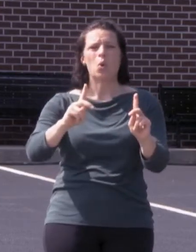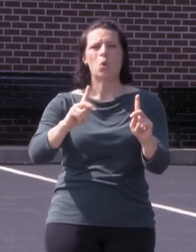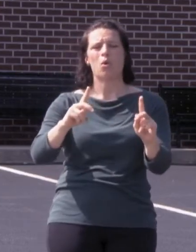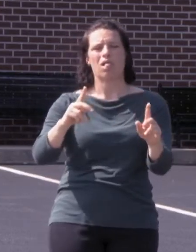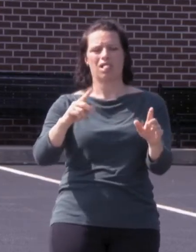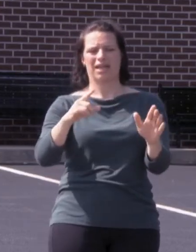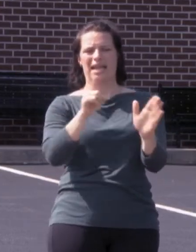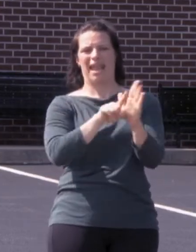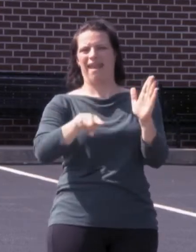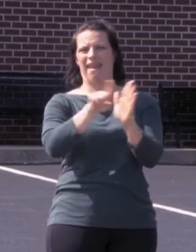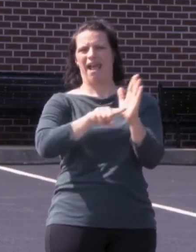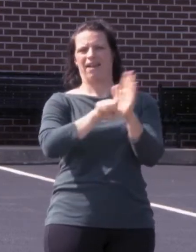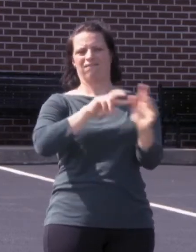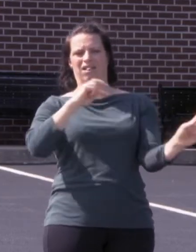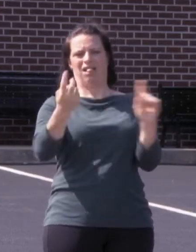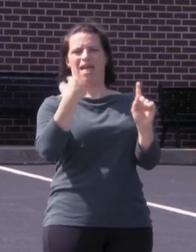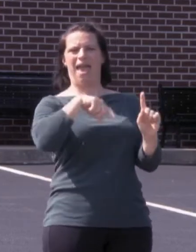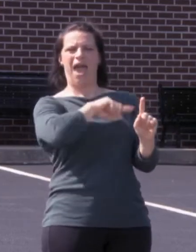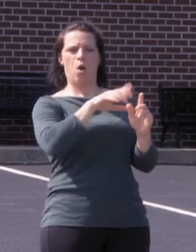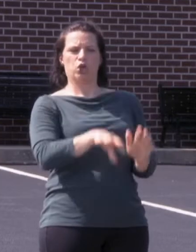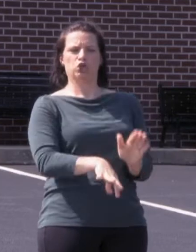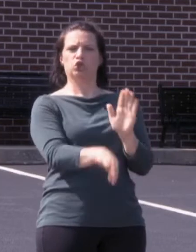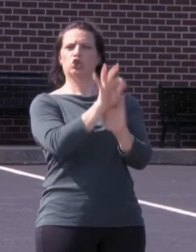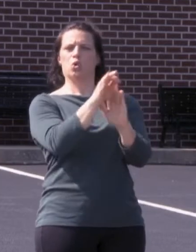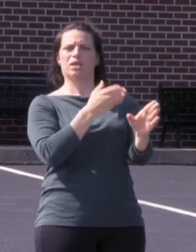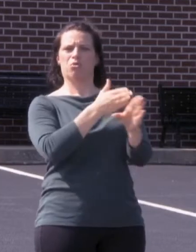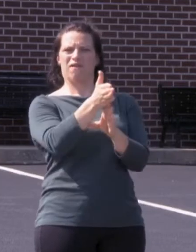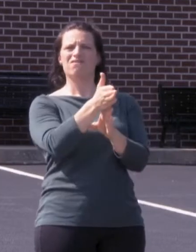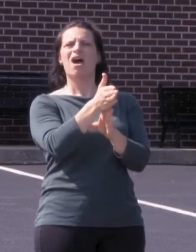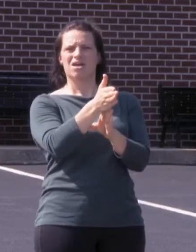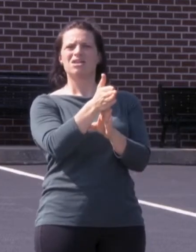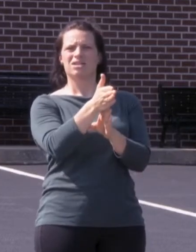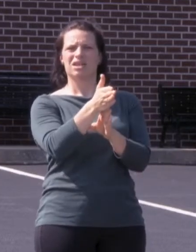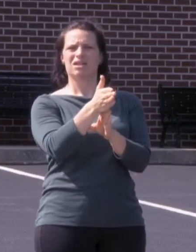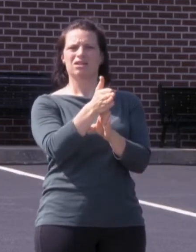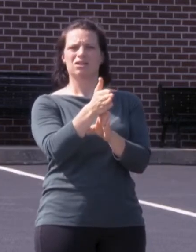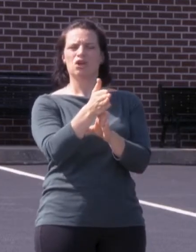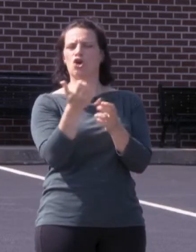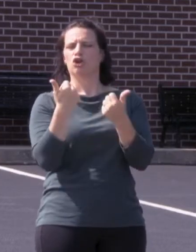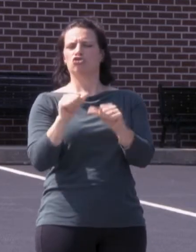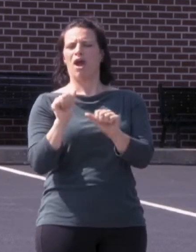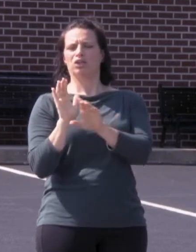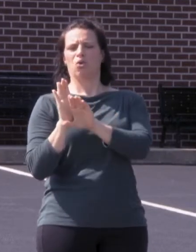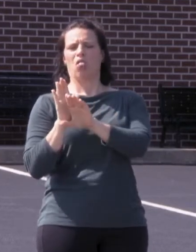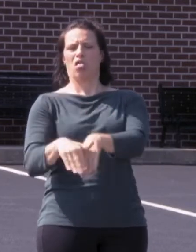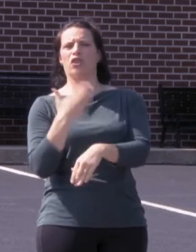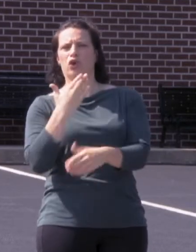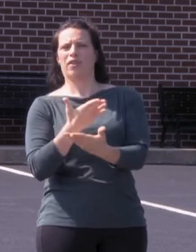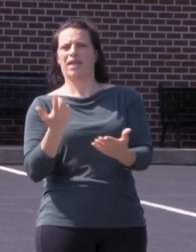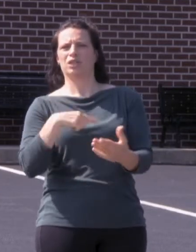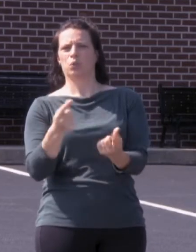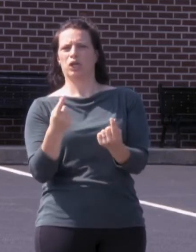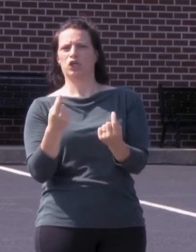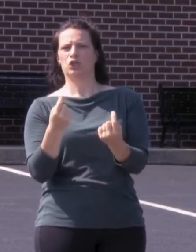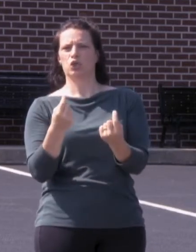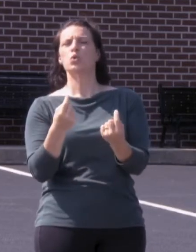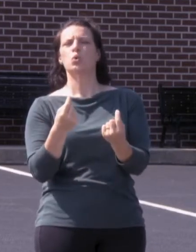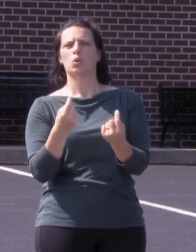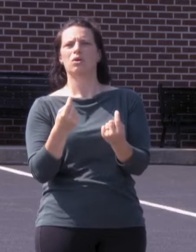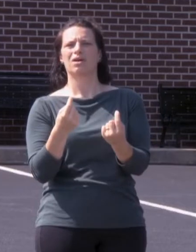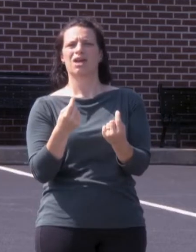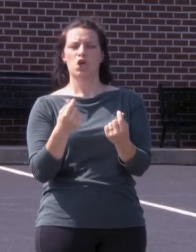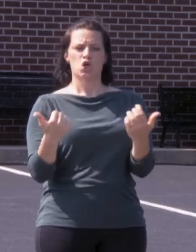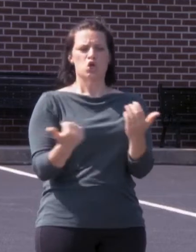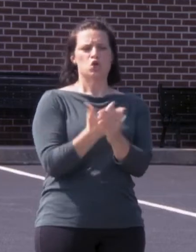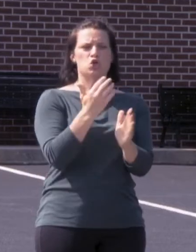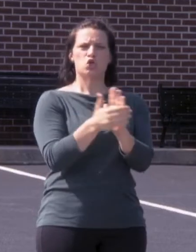the image of our chosen profession, tainting the good we try to do, swaying new people and new talent away